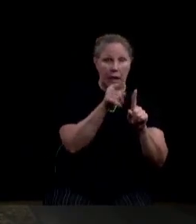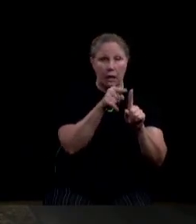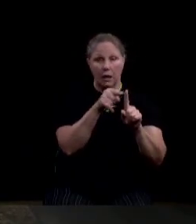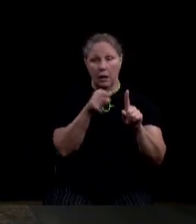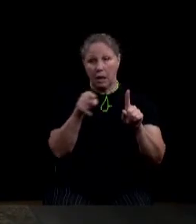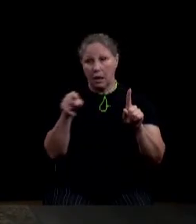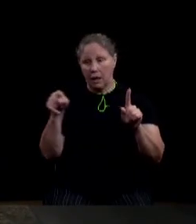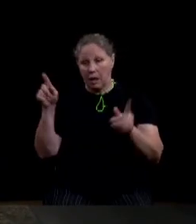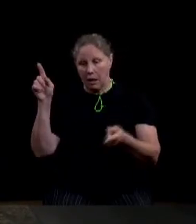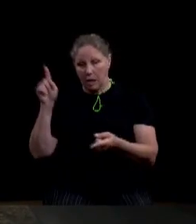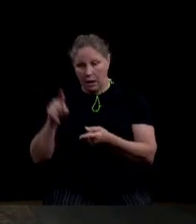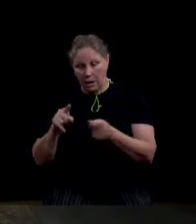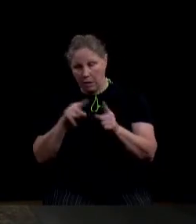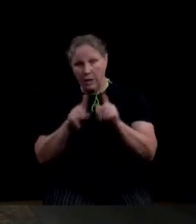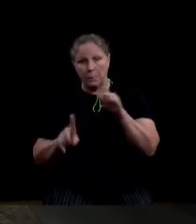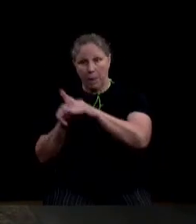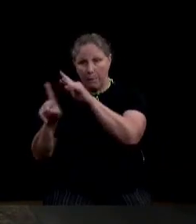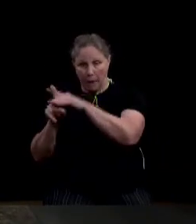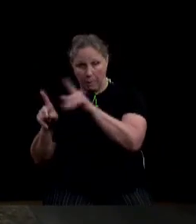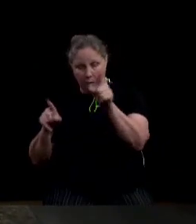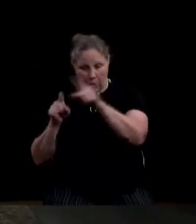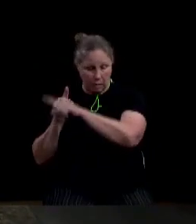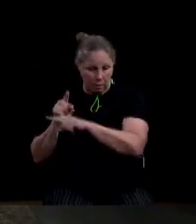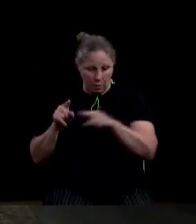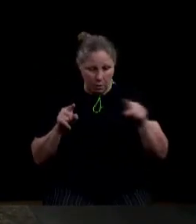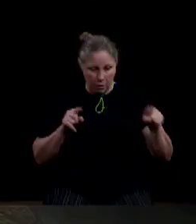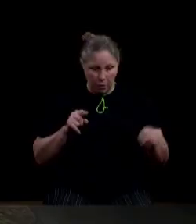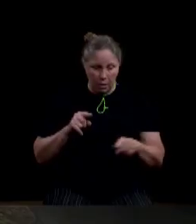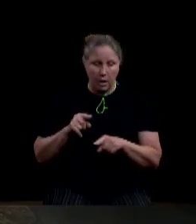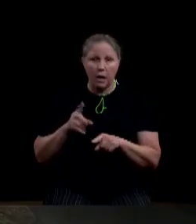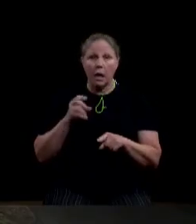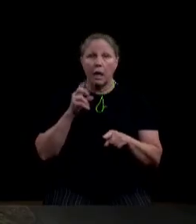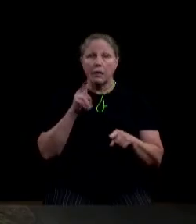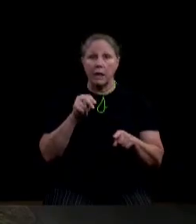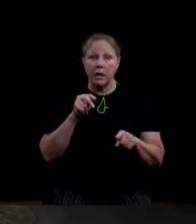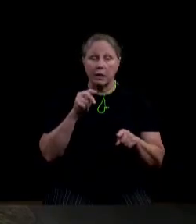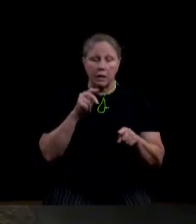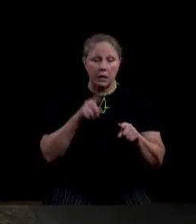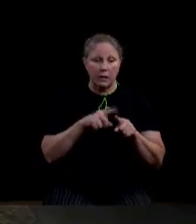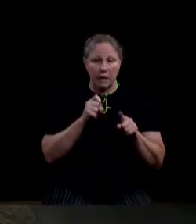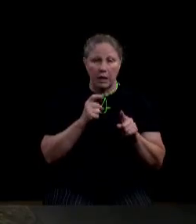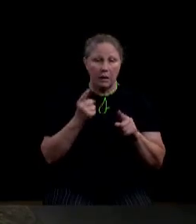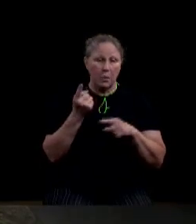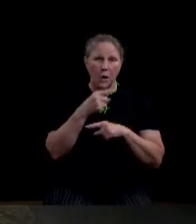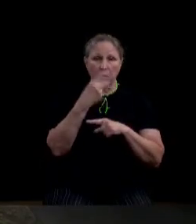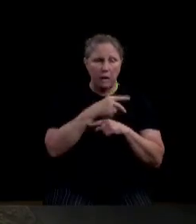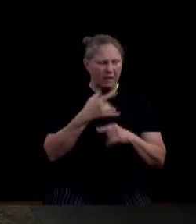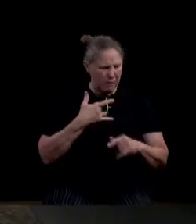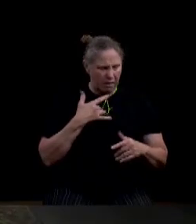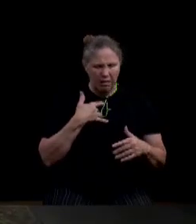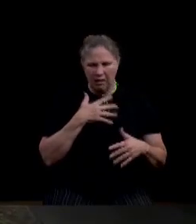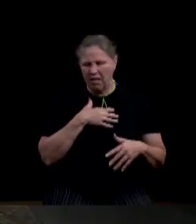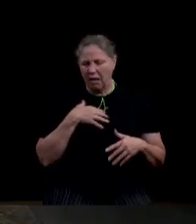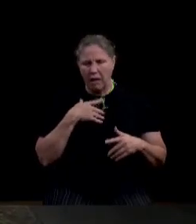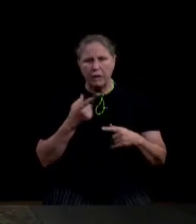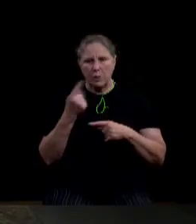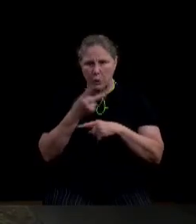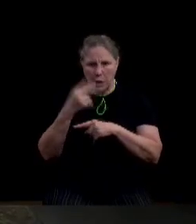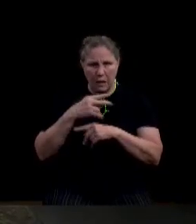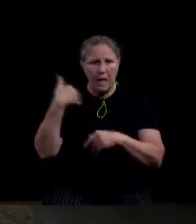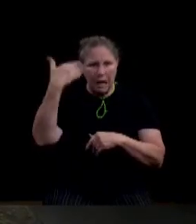how soon they seek care, that they get their test done, and it's the day or two later before you get test